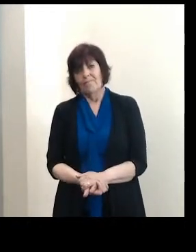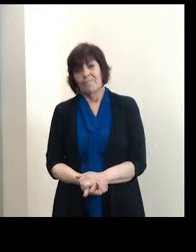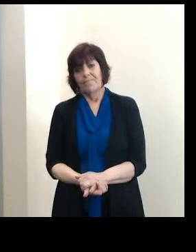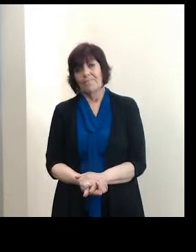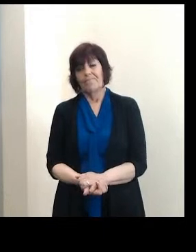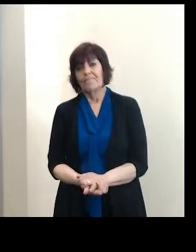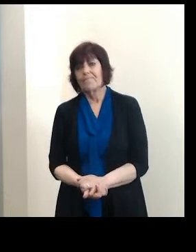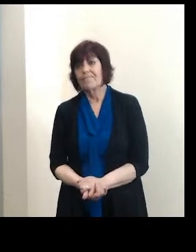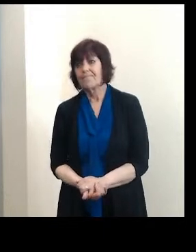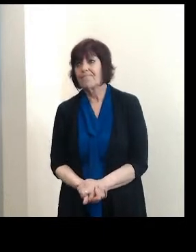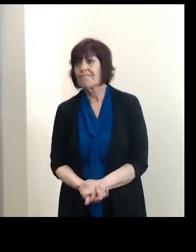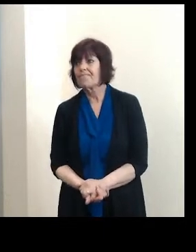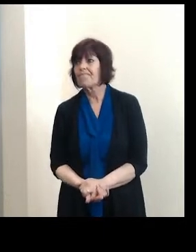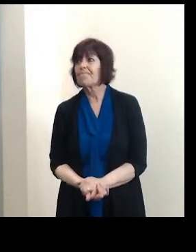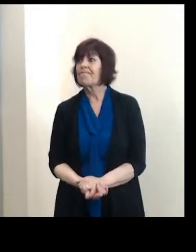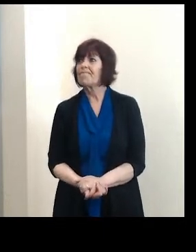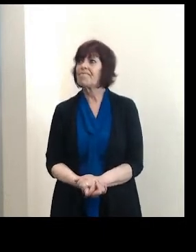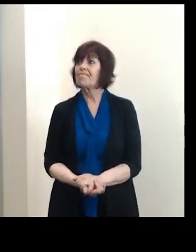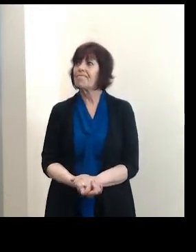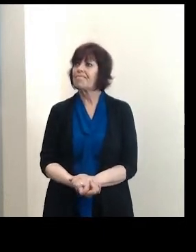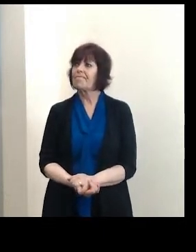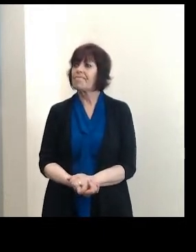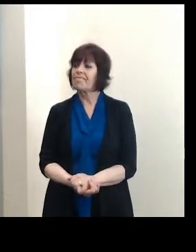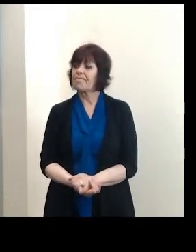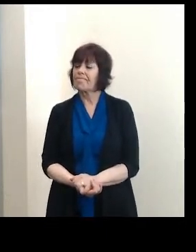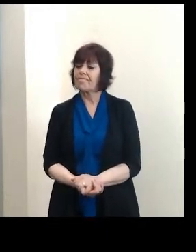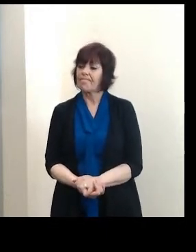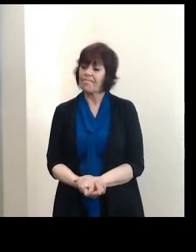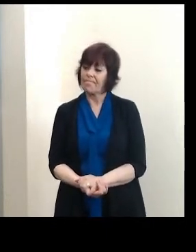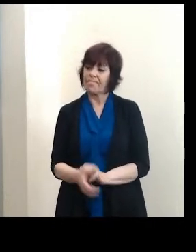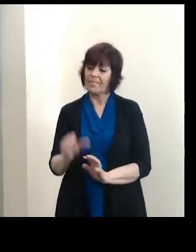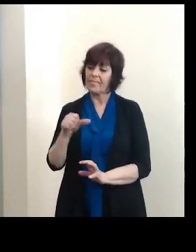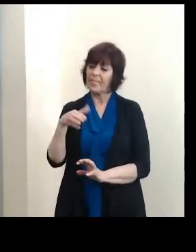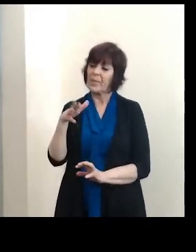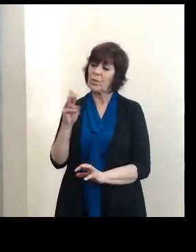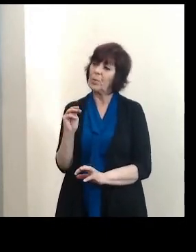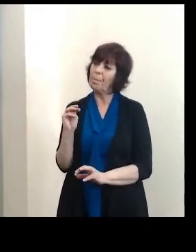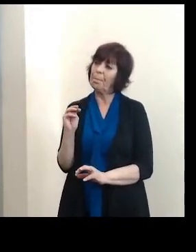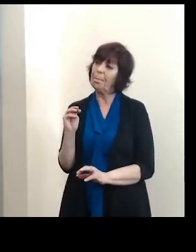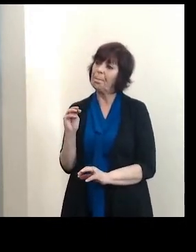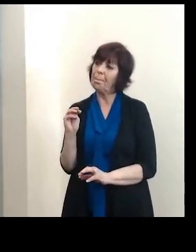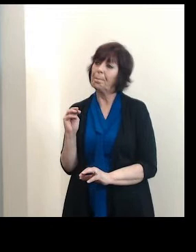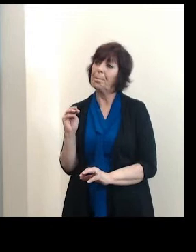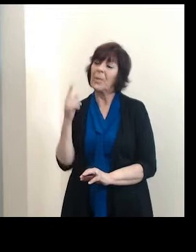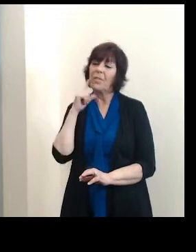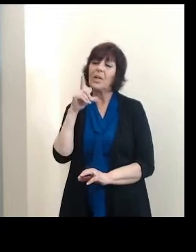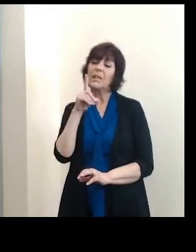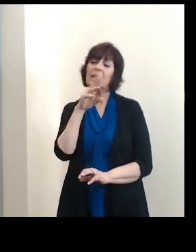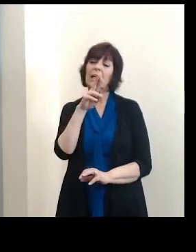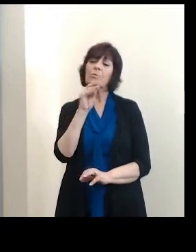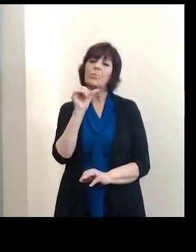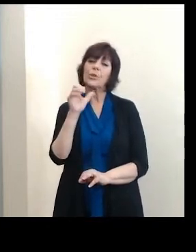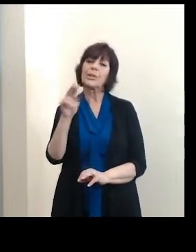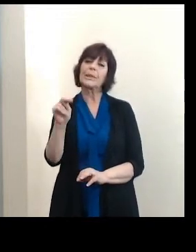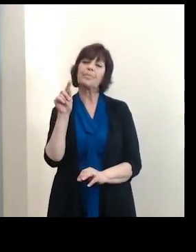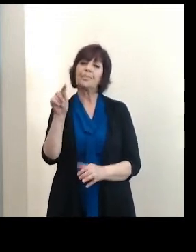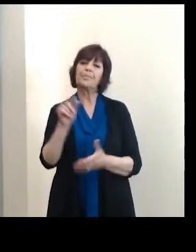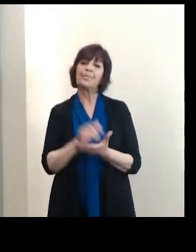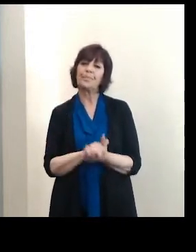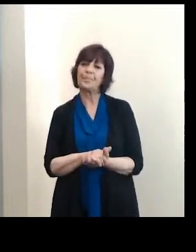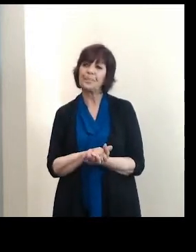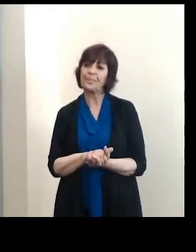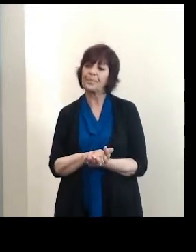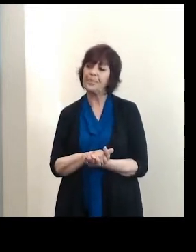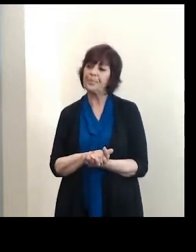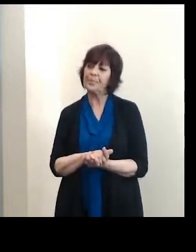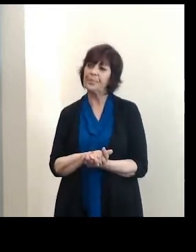Dominic Lavalo, Spectrum, any more questions? Yep. This one is more for Dr. Burstein.